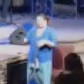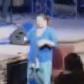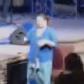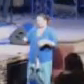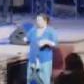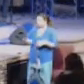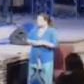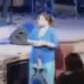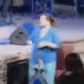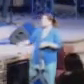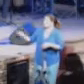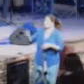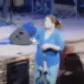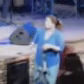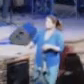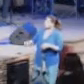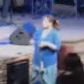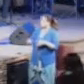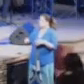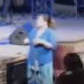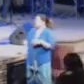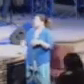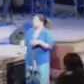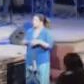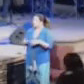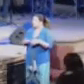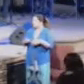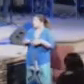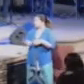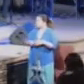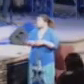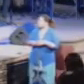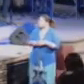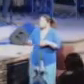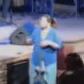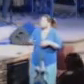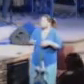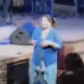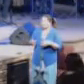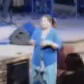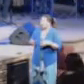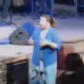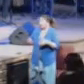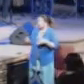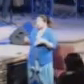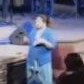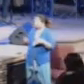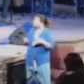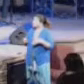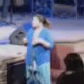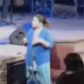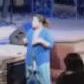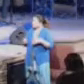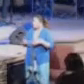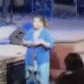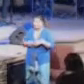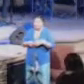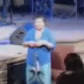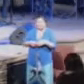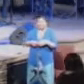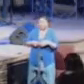earth. Amen. He overcame everything that opposed us, everything that came against us, everything that stood against us, all sin, everything that could